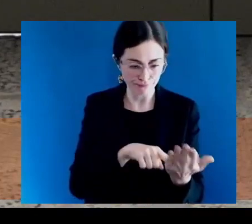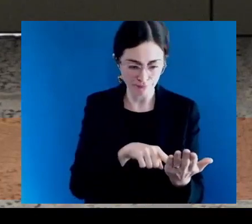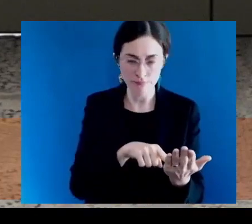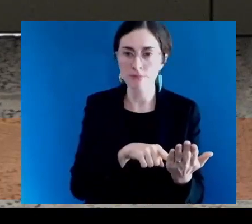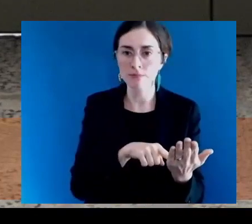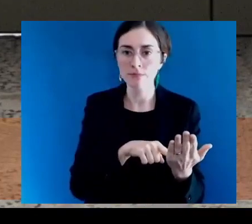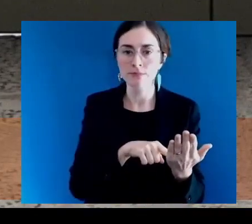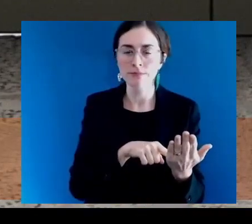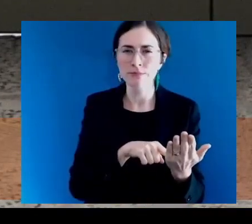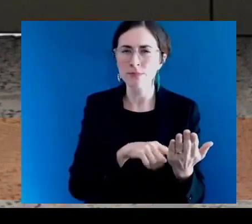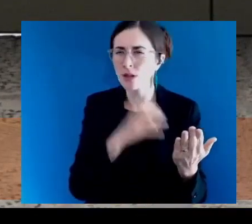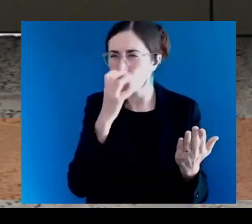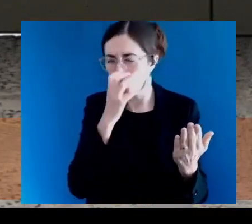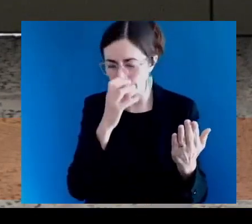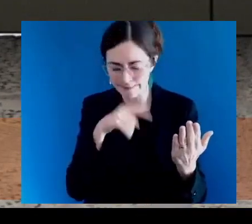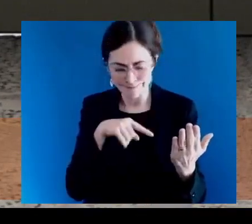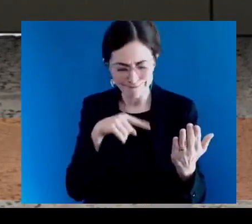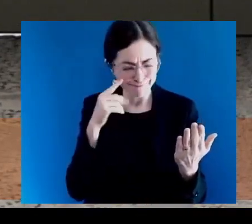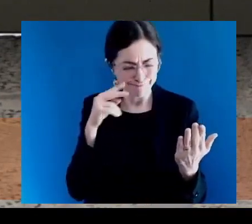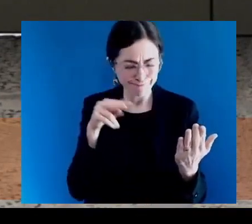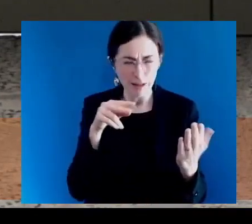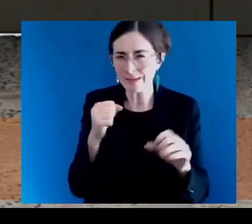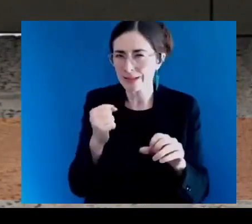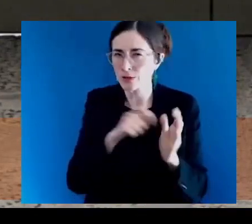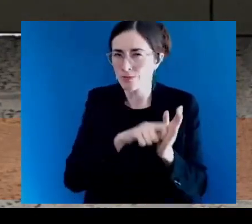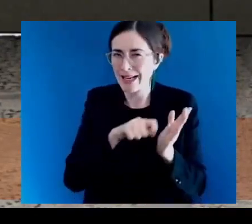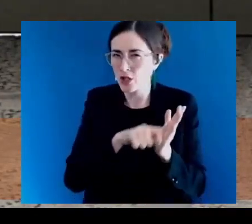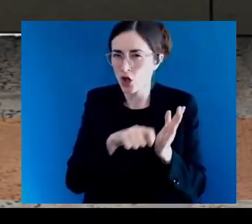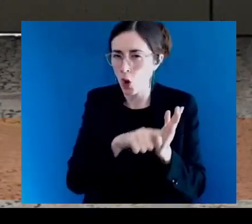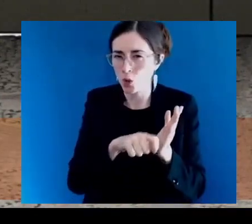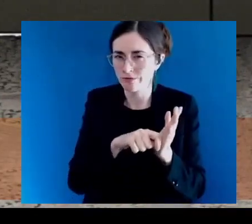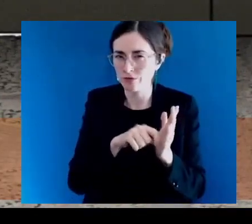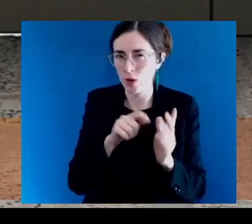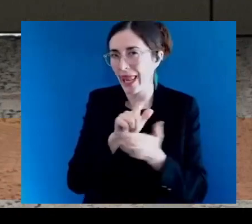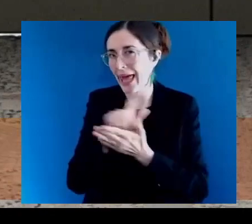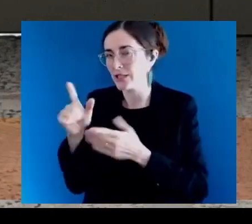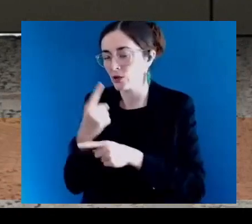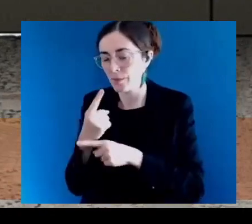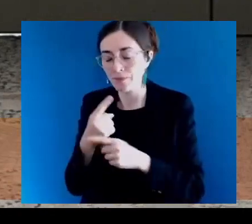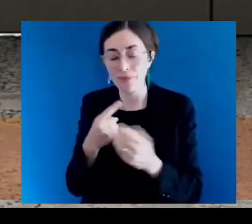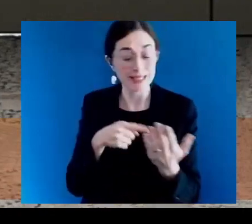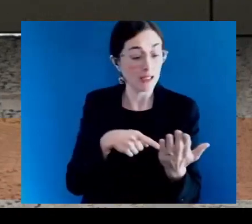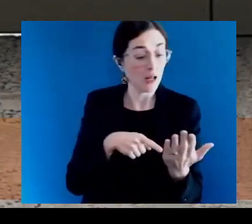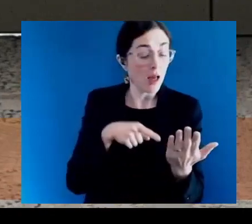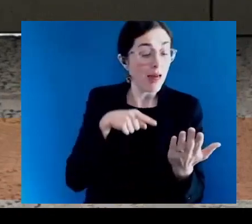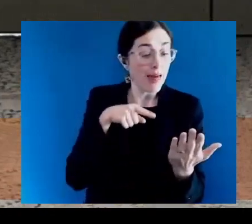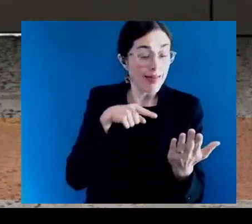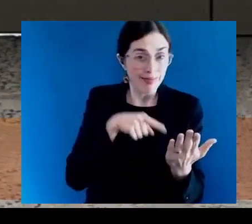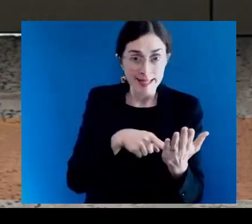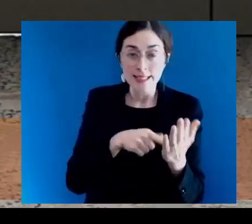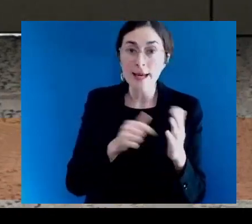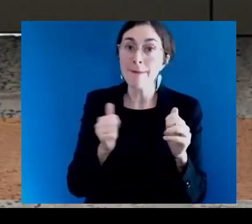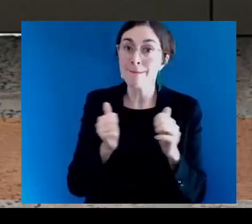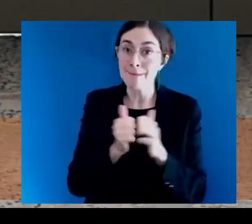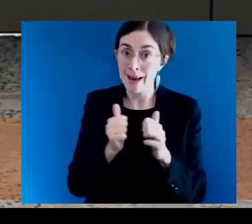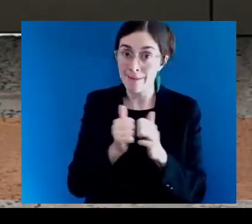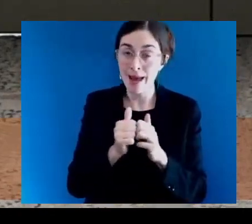pardon me, I'm just making a note to come back to some other matters. Starting with this paper itself, if we turn to page